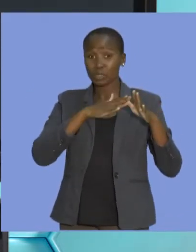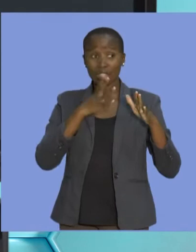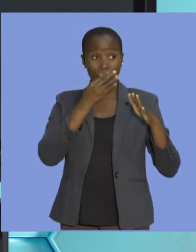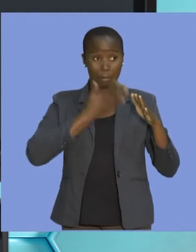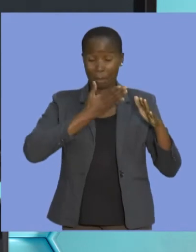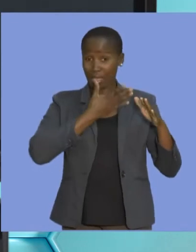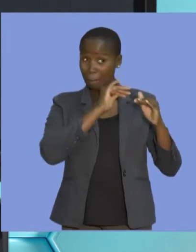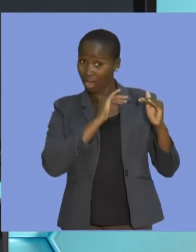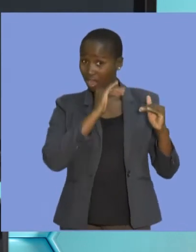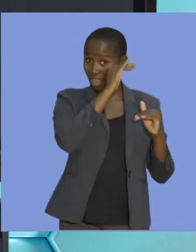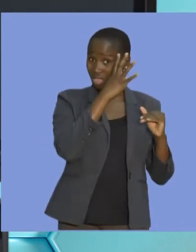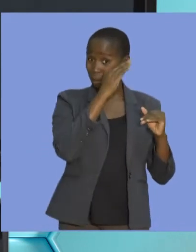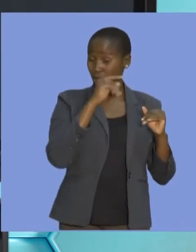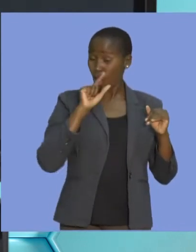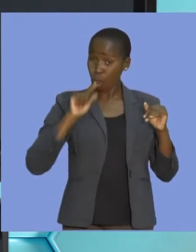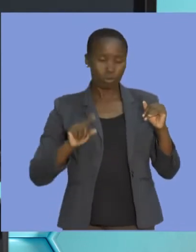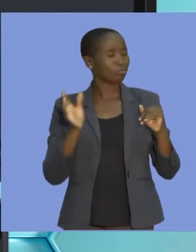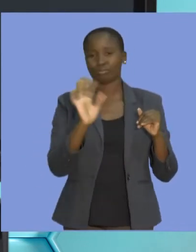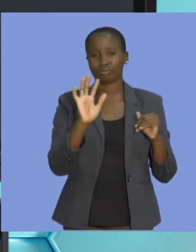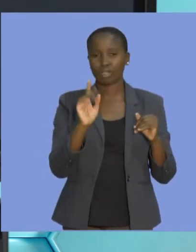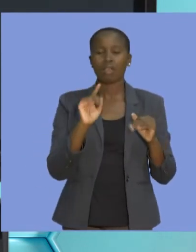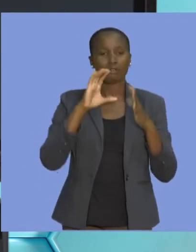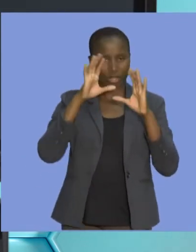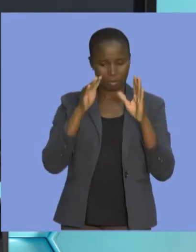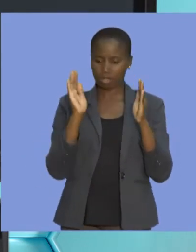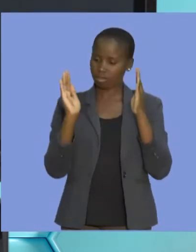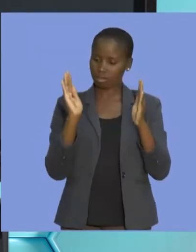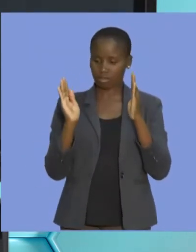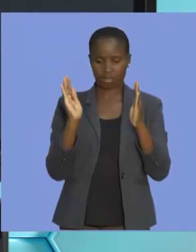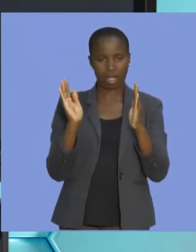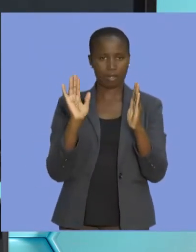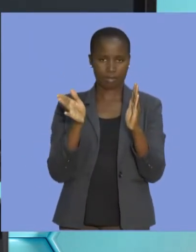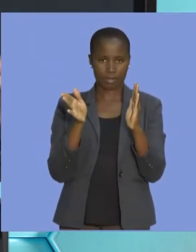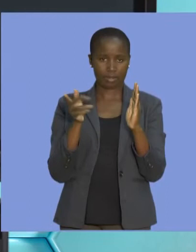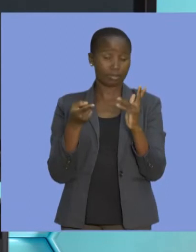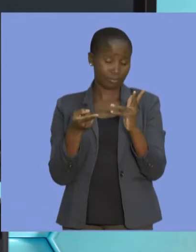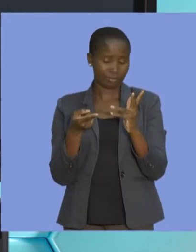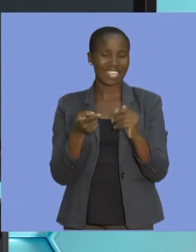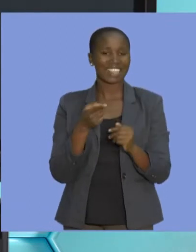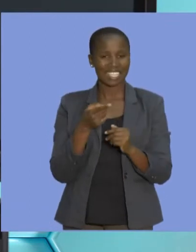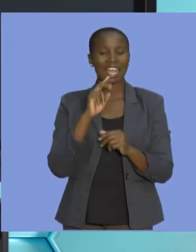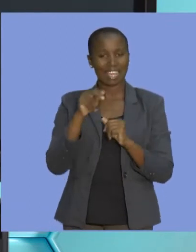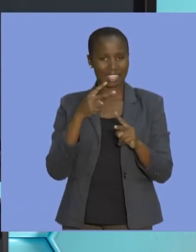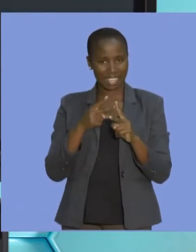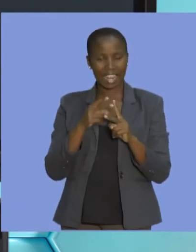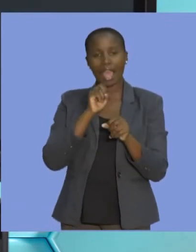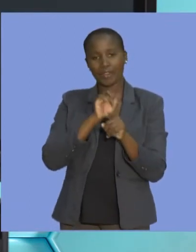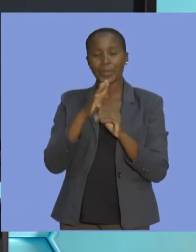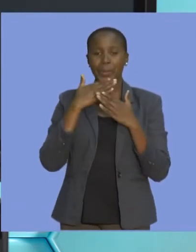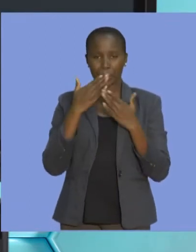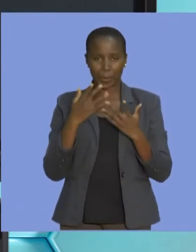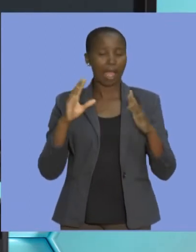The semi, another good measure of spread, not affected by extreme, but